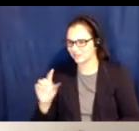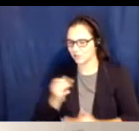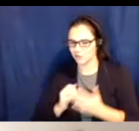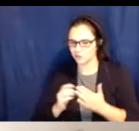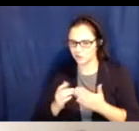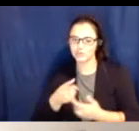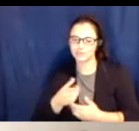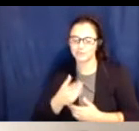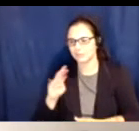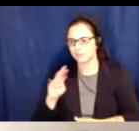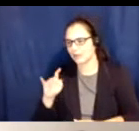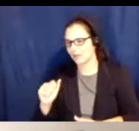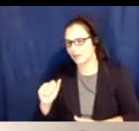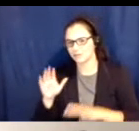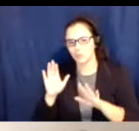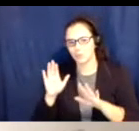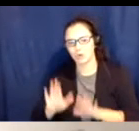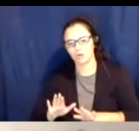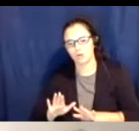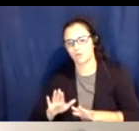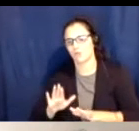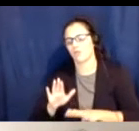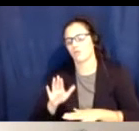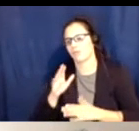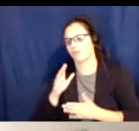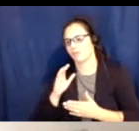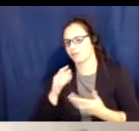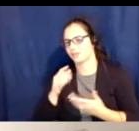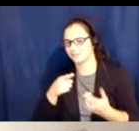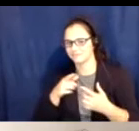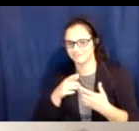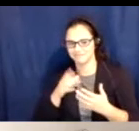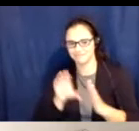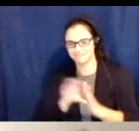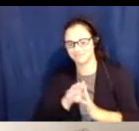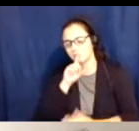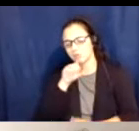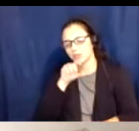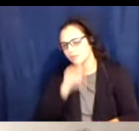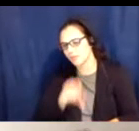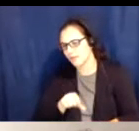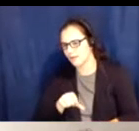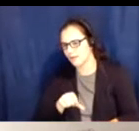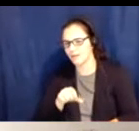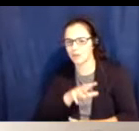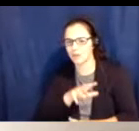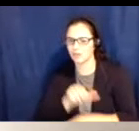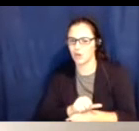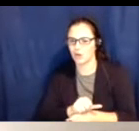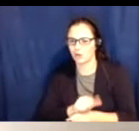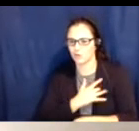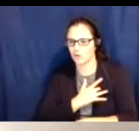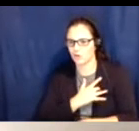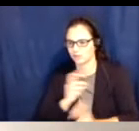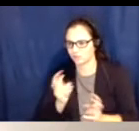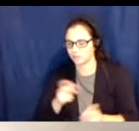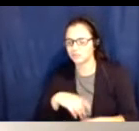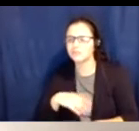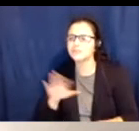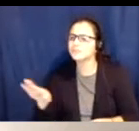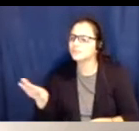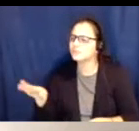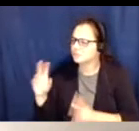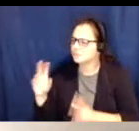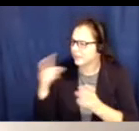wonderful piece, Locked Art. I'm so Hmm. enthralled with that. I just really love it. And Diane, what's the theme for this